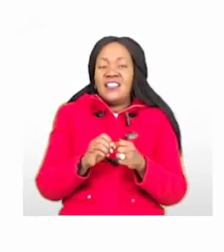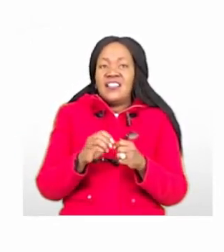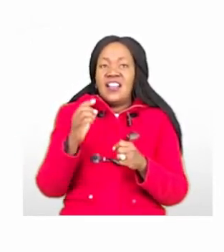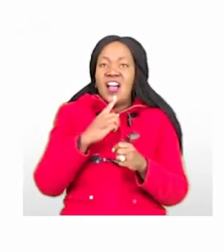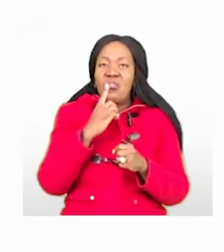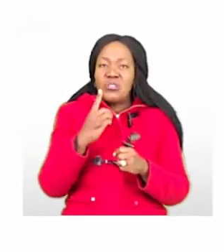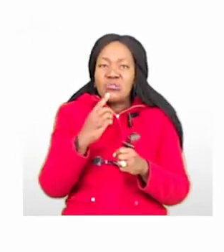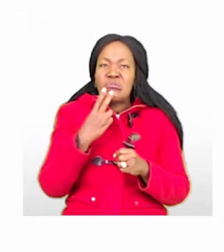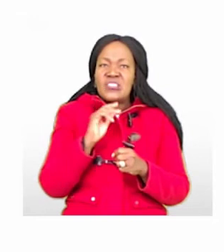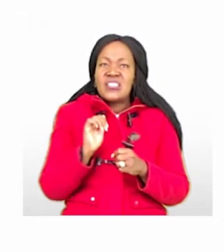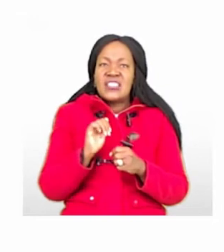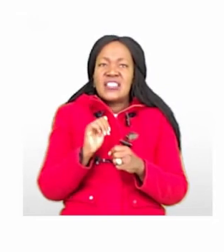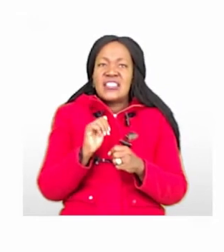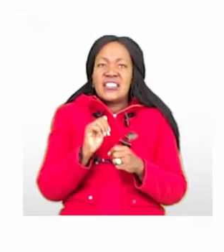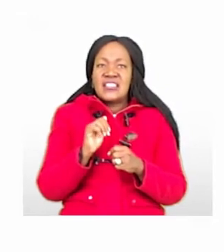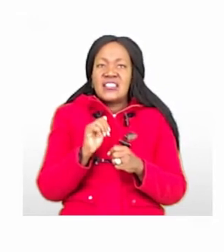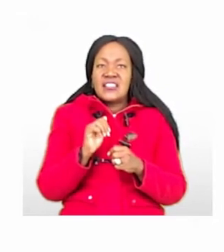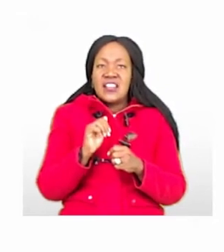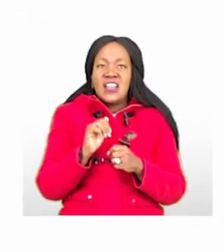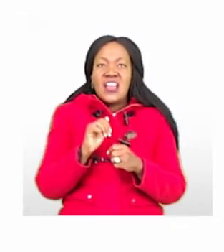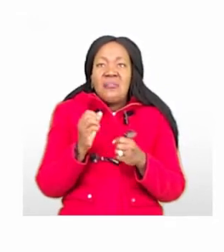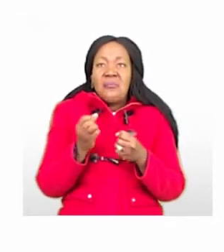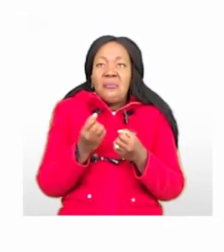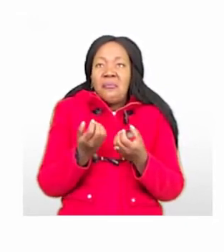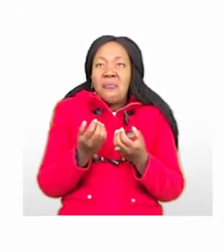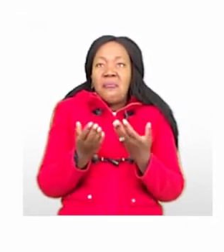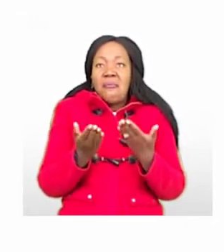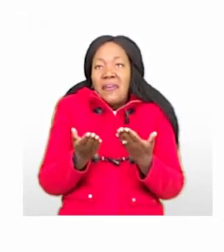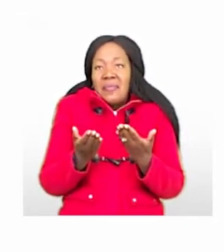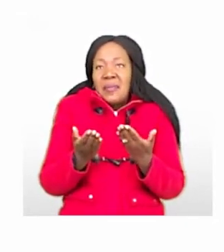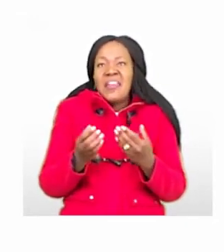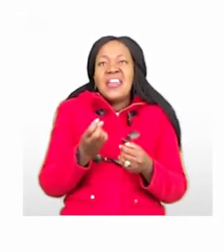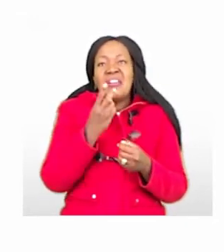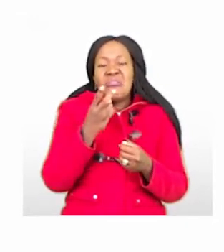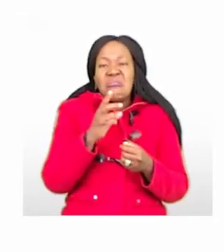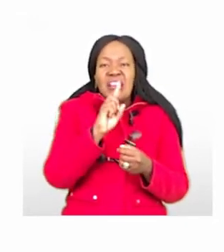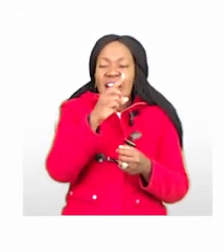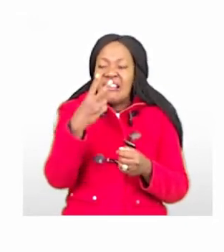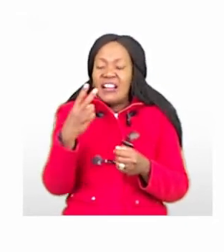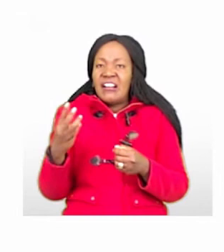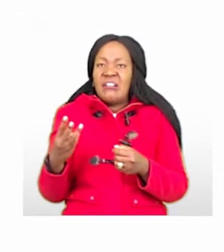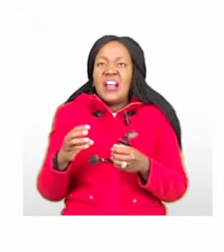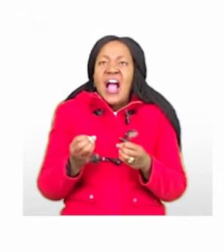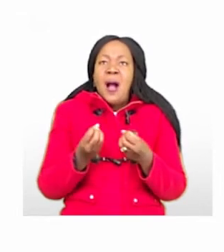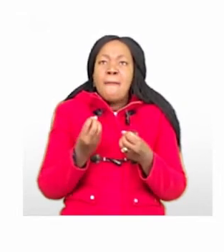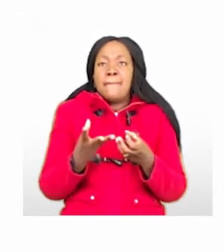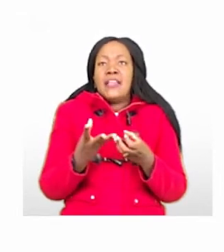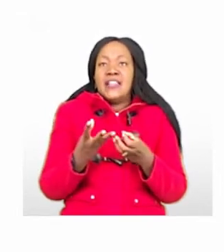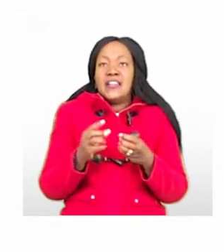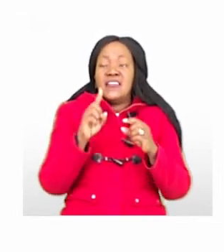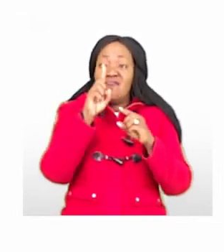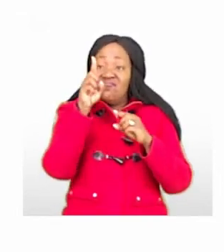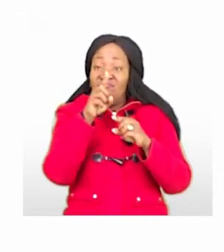to see if you are able to count how many blades are there on the